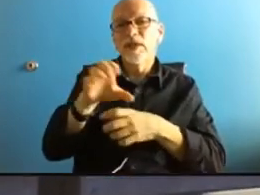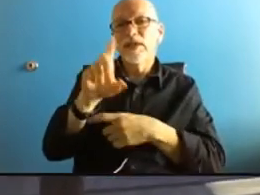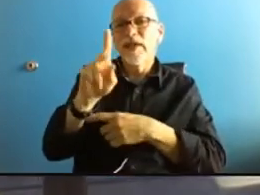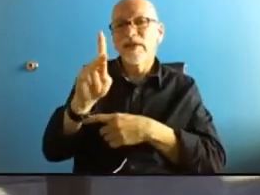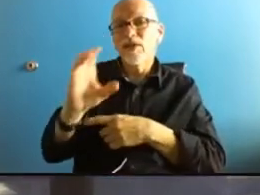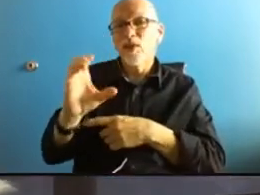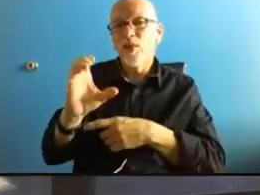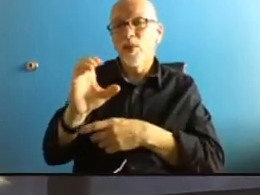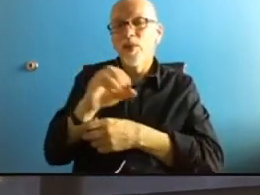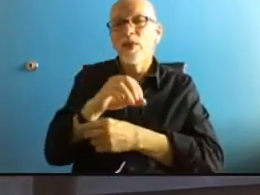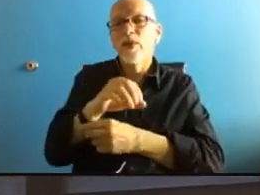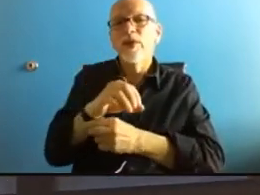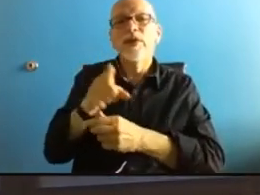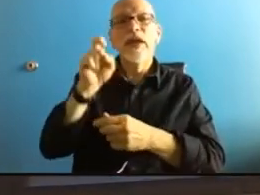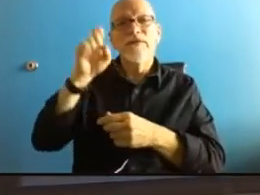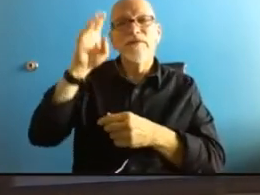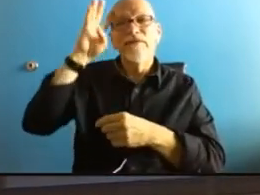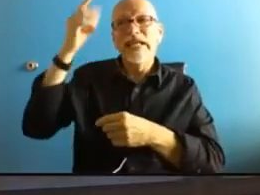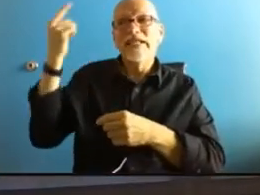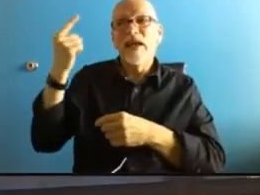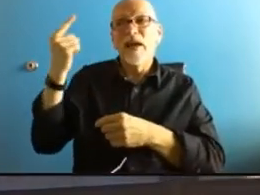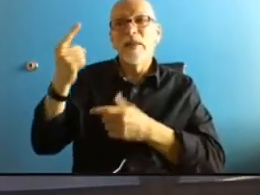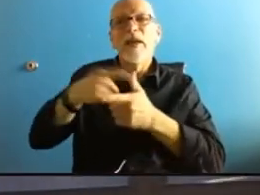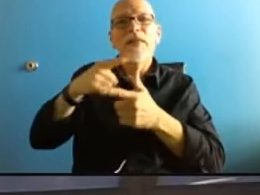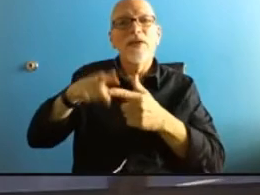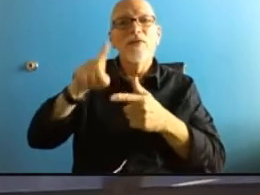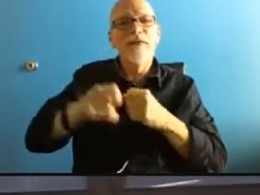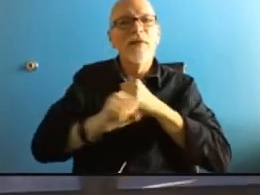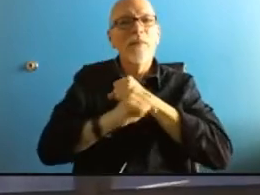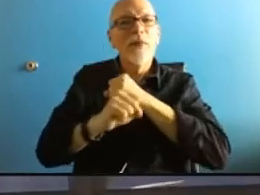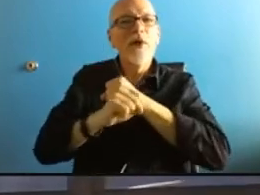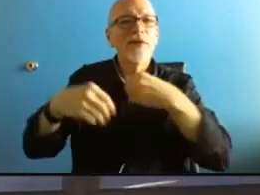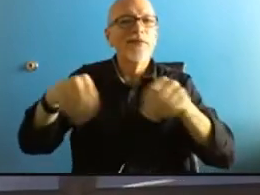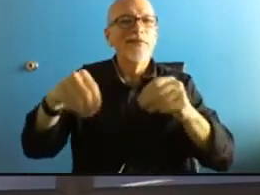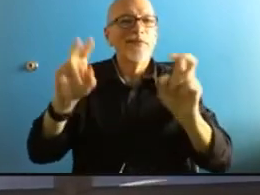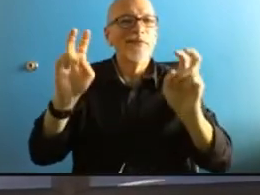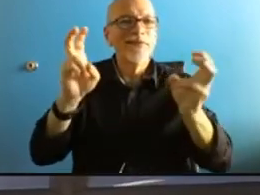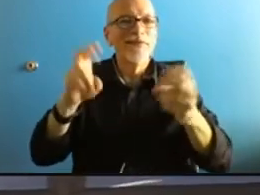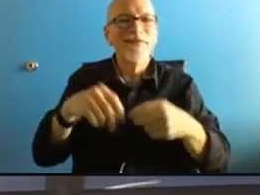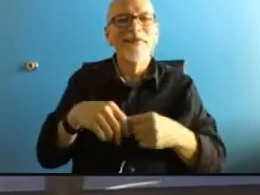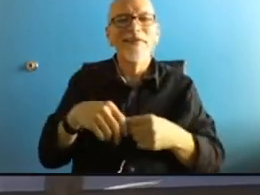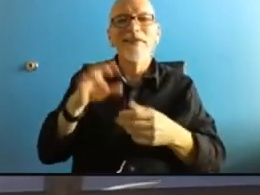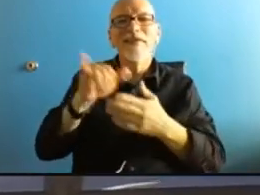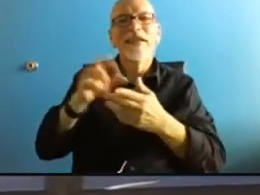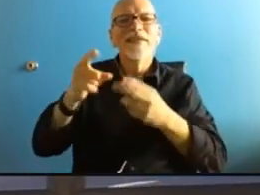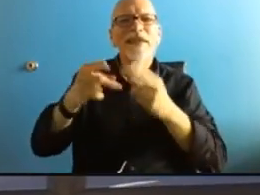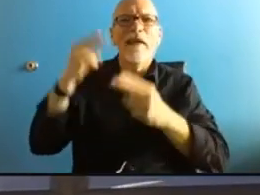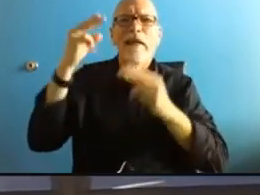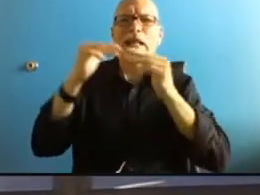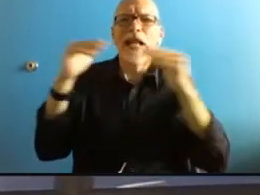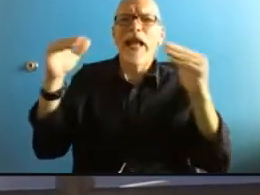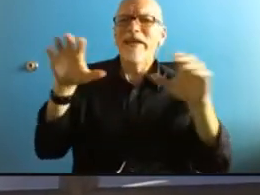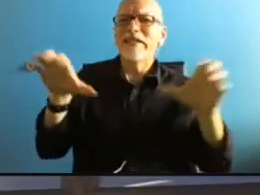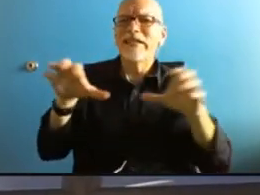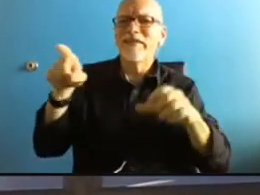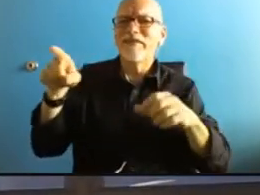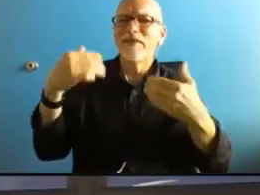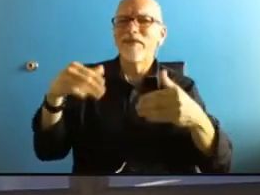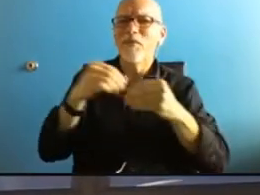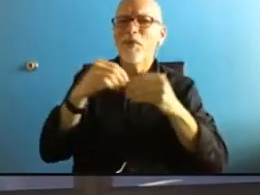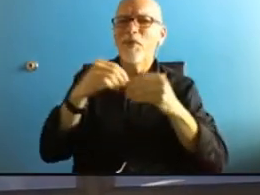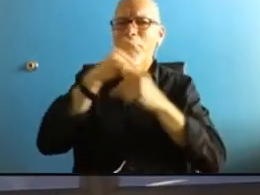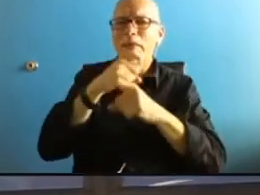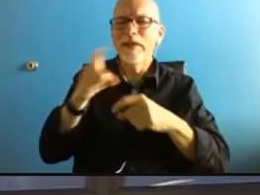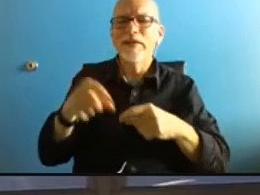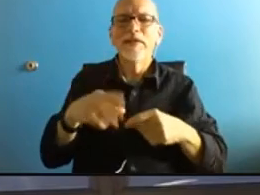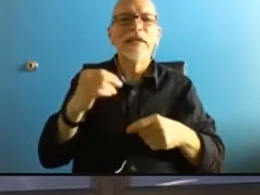you invent something and then you have to market it, right? That's a higher level activity there. And I